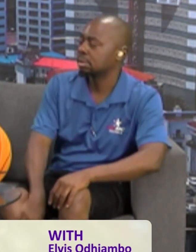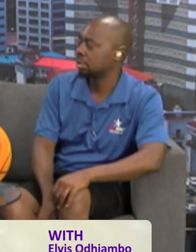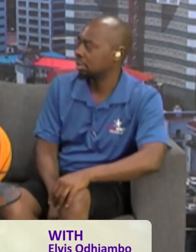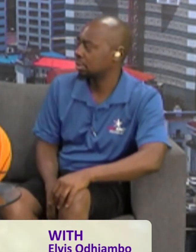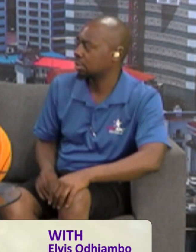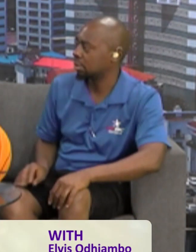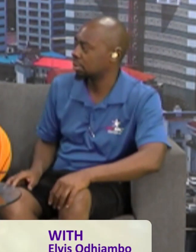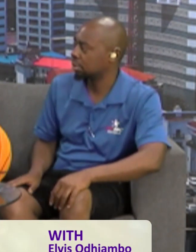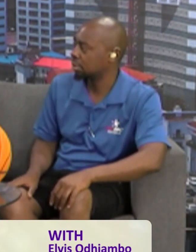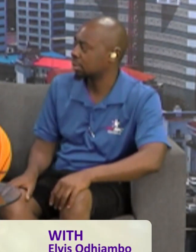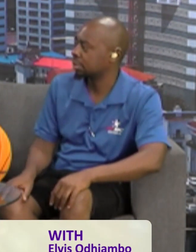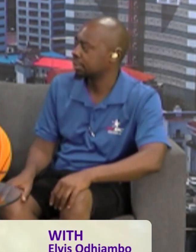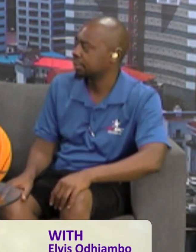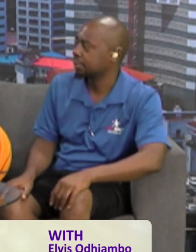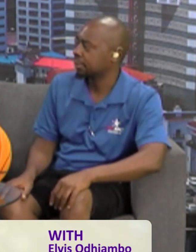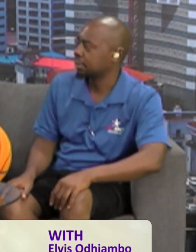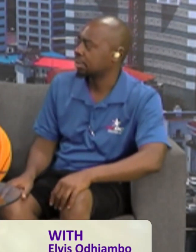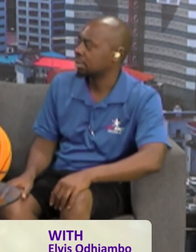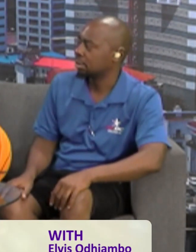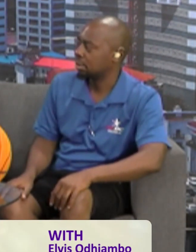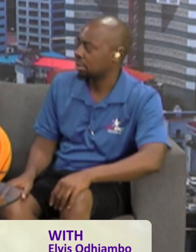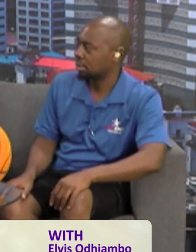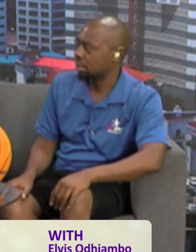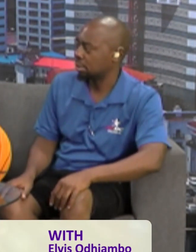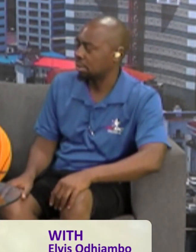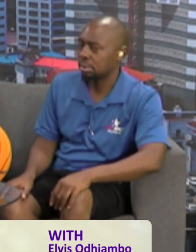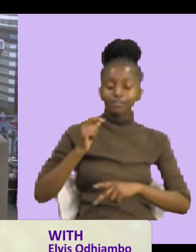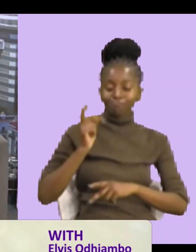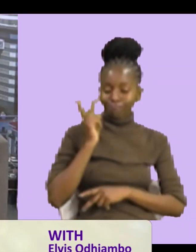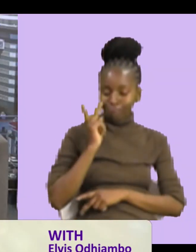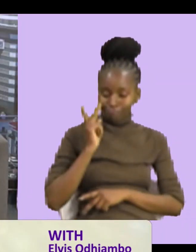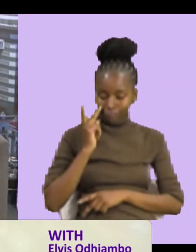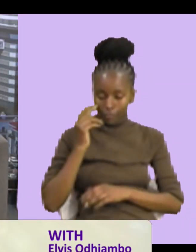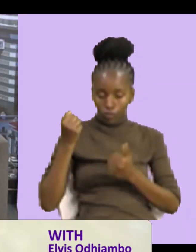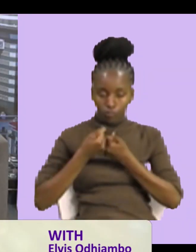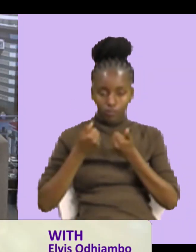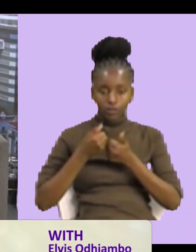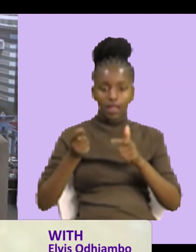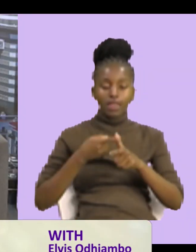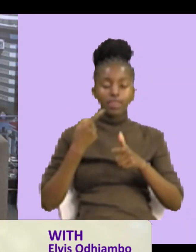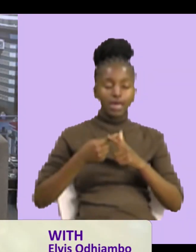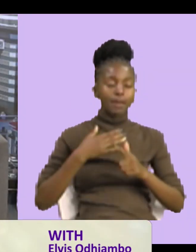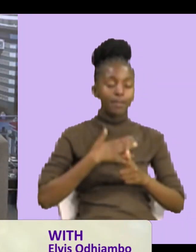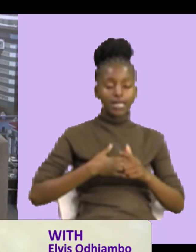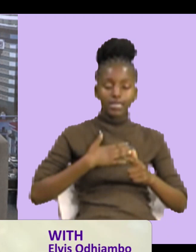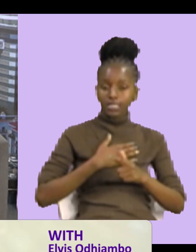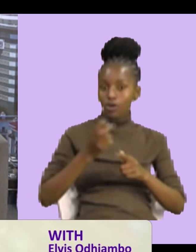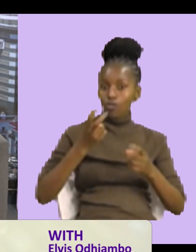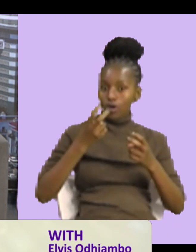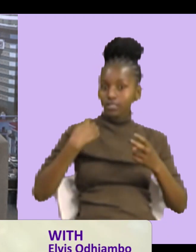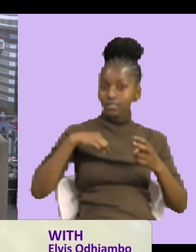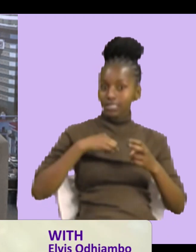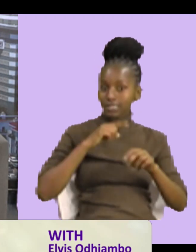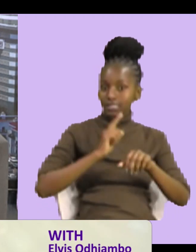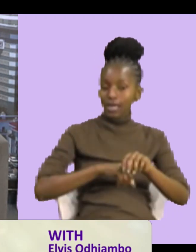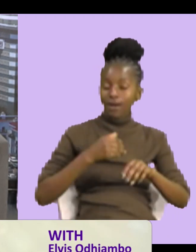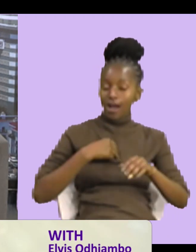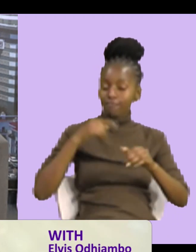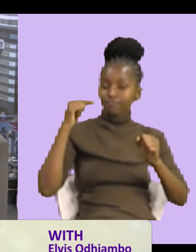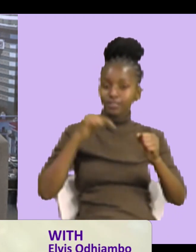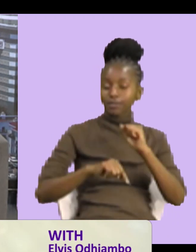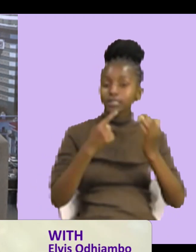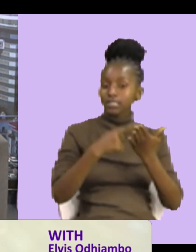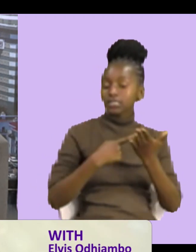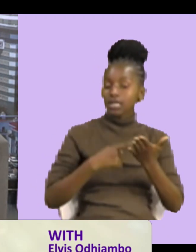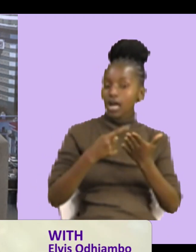difficult. Alright, definitely without a doubt we'll be keeping an eye on that, and make sure you catch up and make a date with us because we'll be giving you a detailed analysis on when